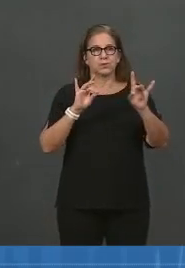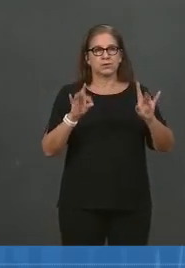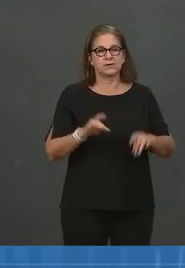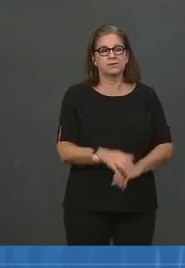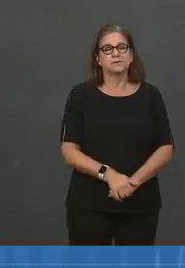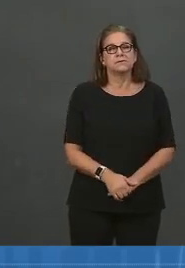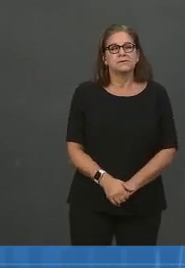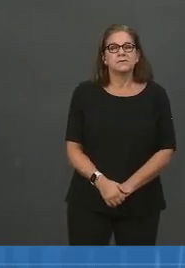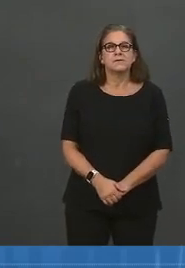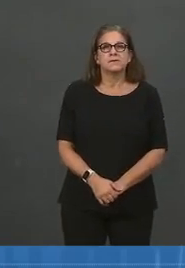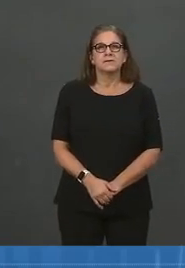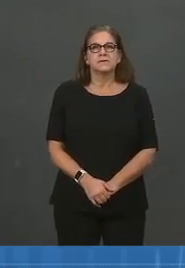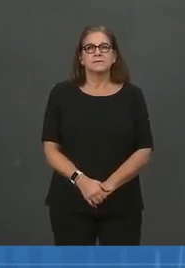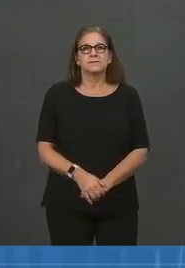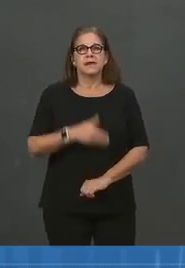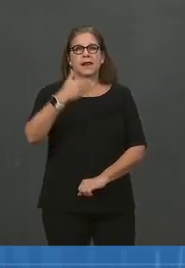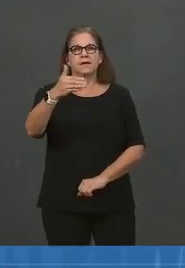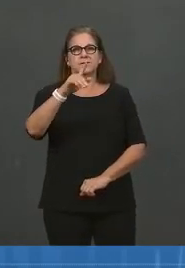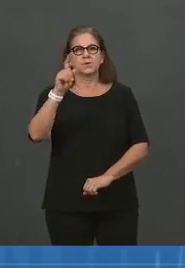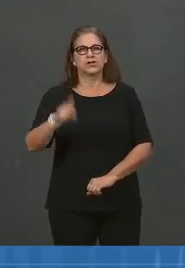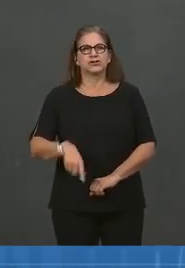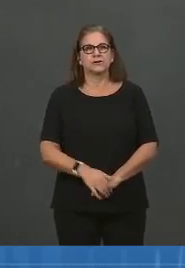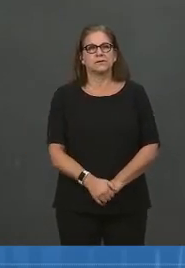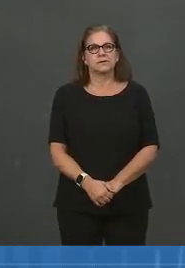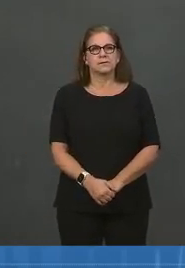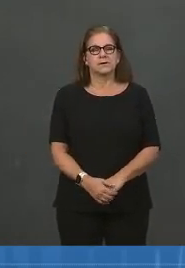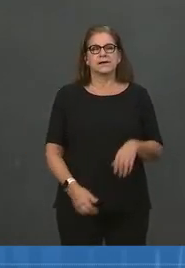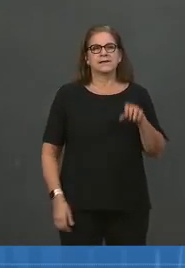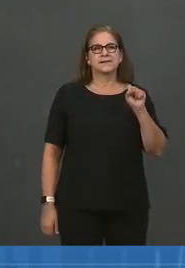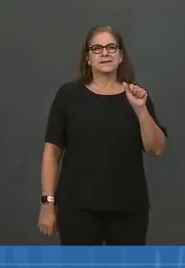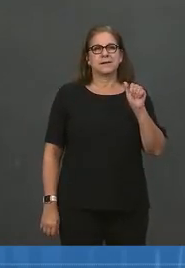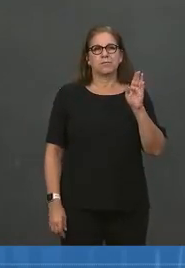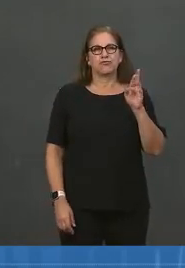Go to Sabrina Siddiqui at the Wall Street Journal.